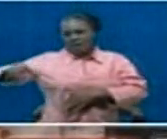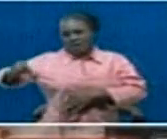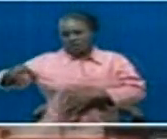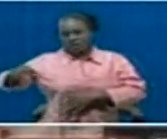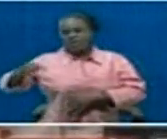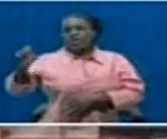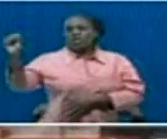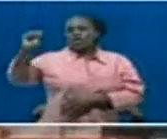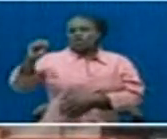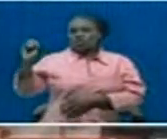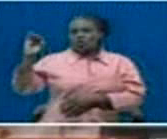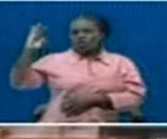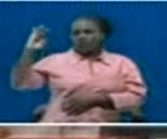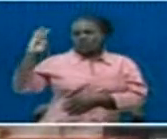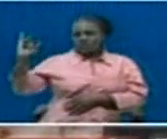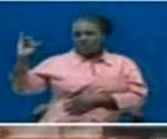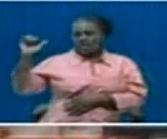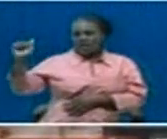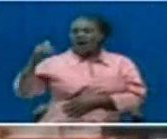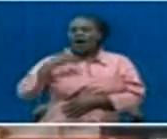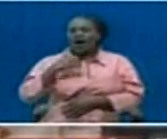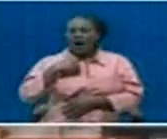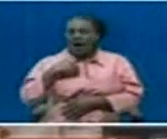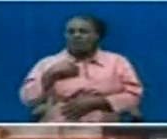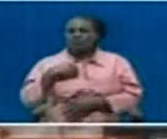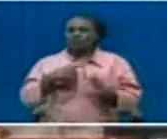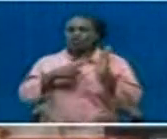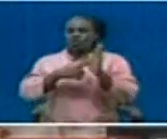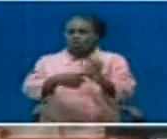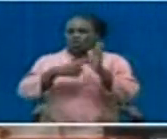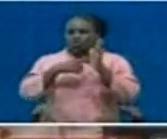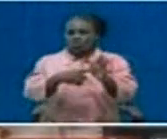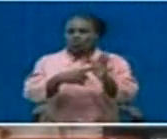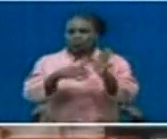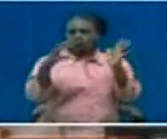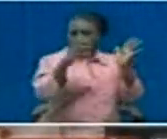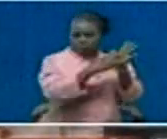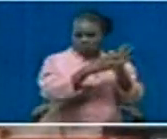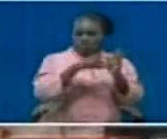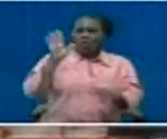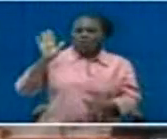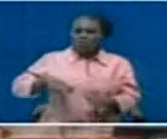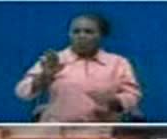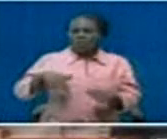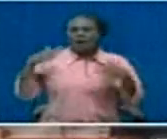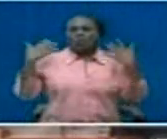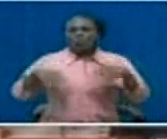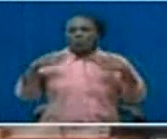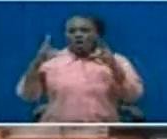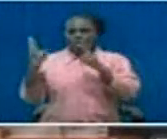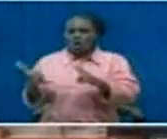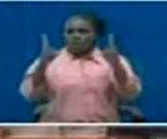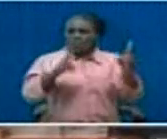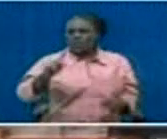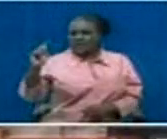Sophia Lepuchirit has totally put it on the map. What a woman. An ordinary Kenyan